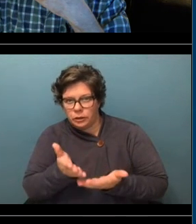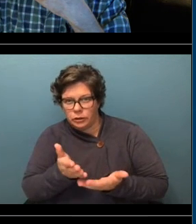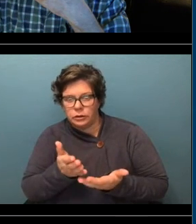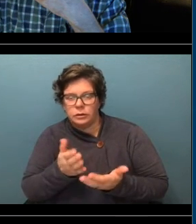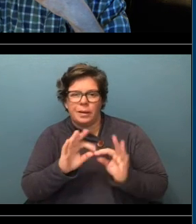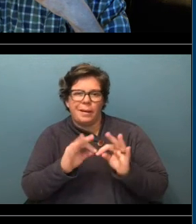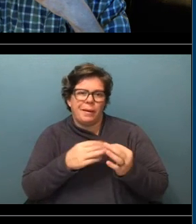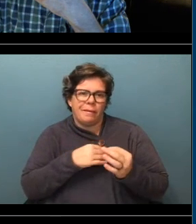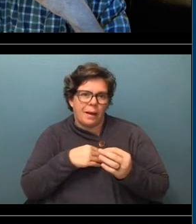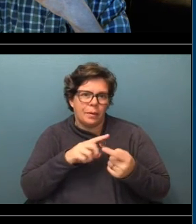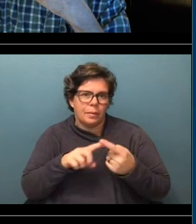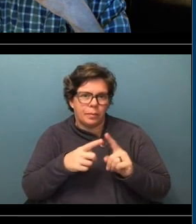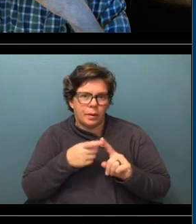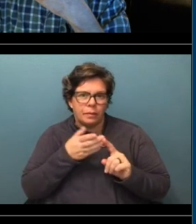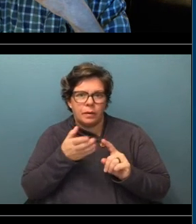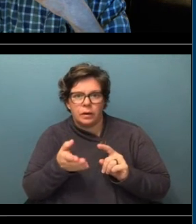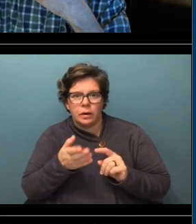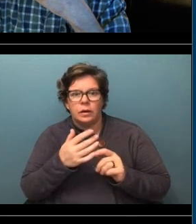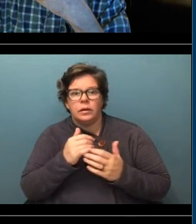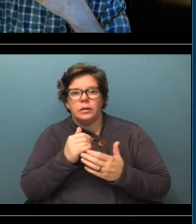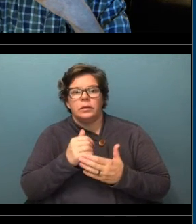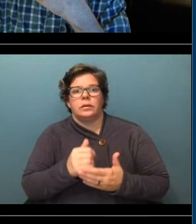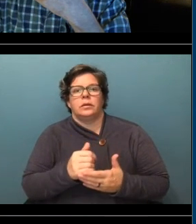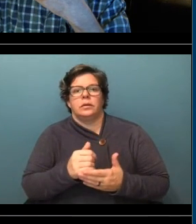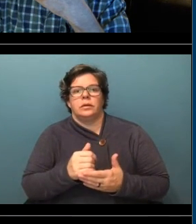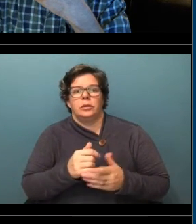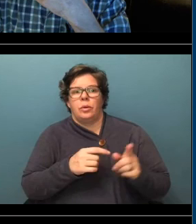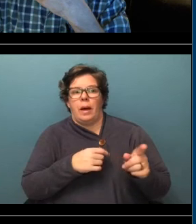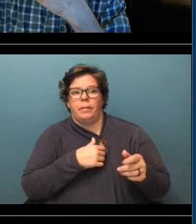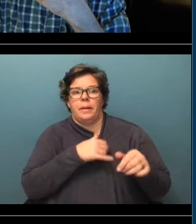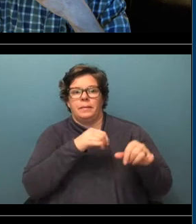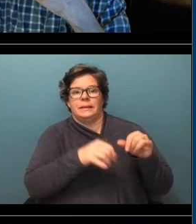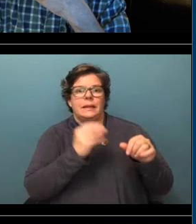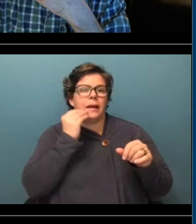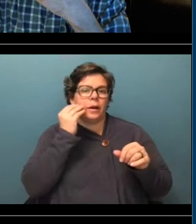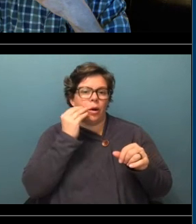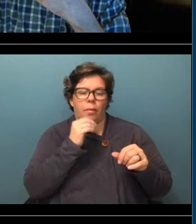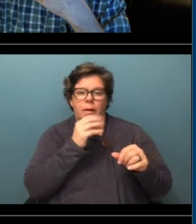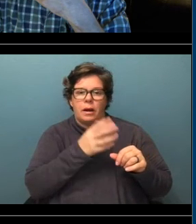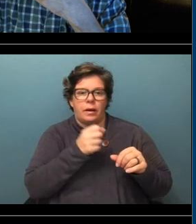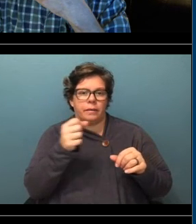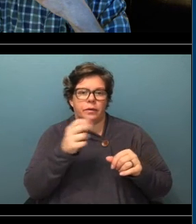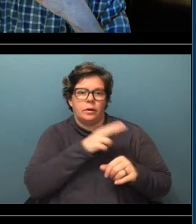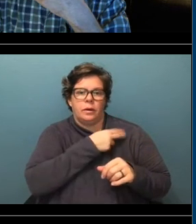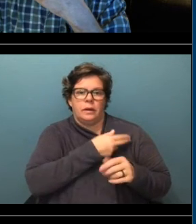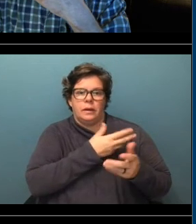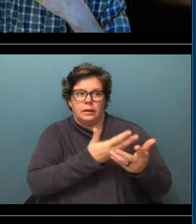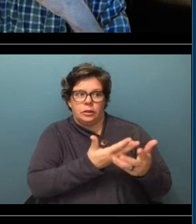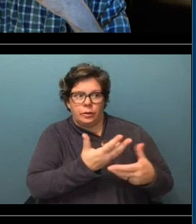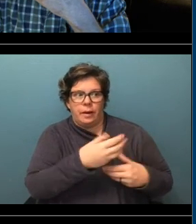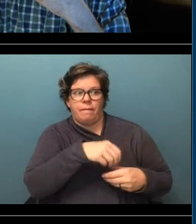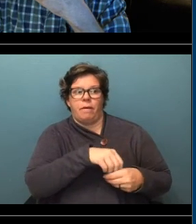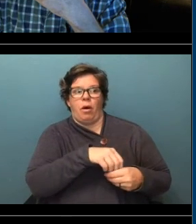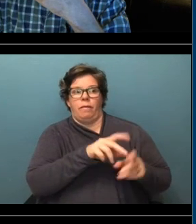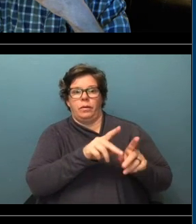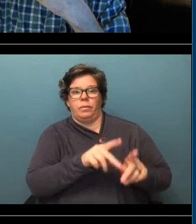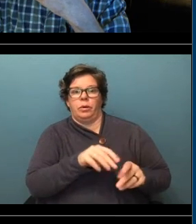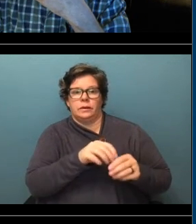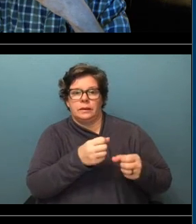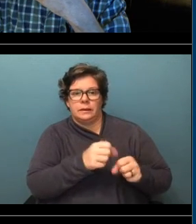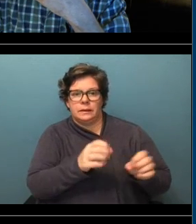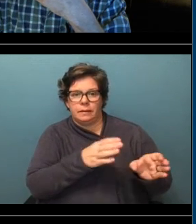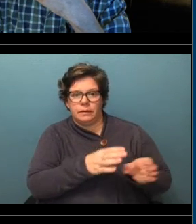can help divert away from hospitalization through trying to engage that person in safety planning or